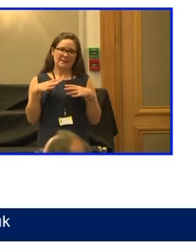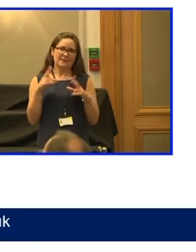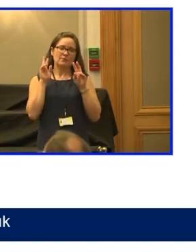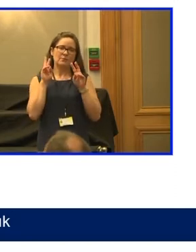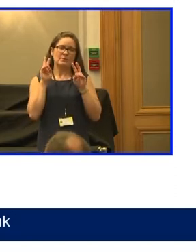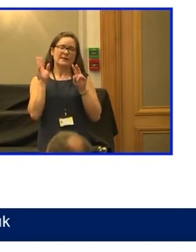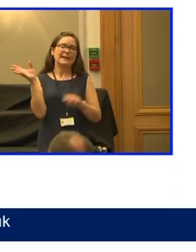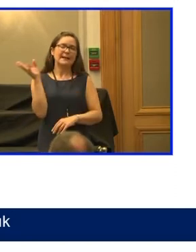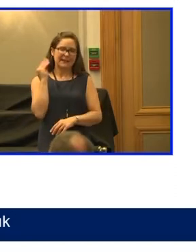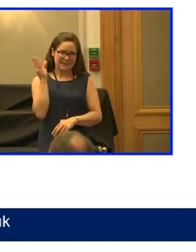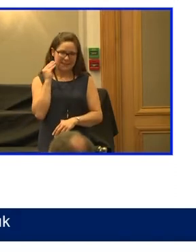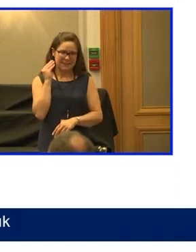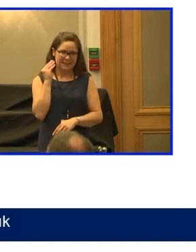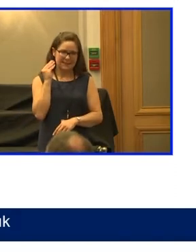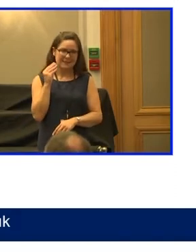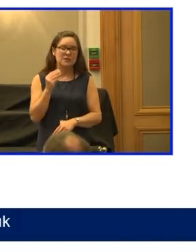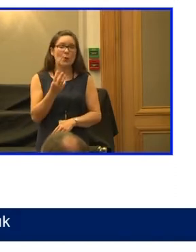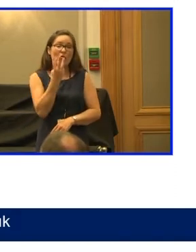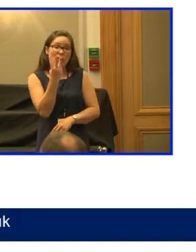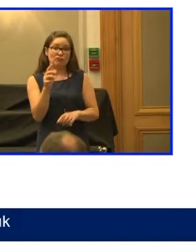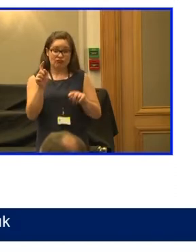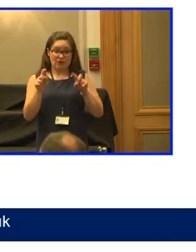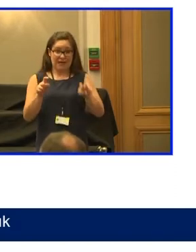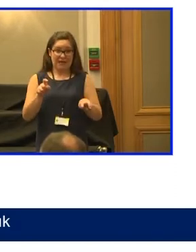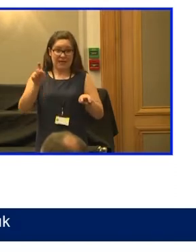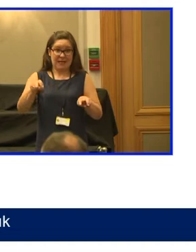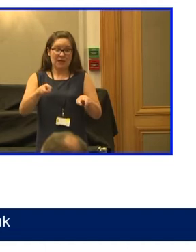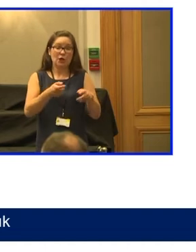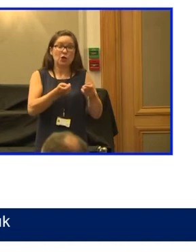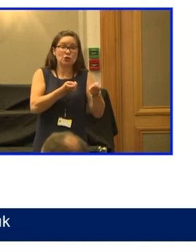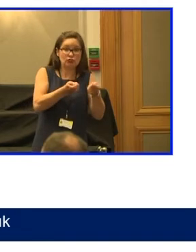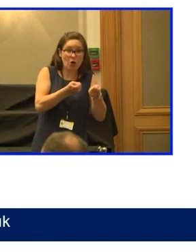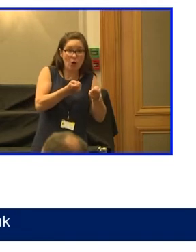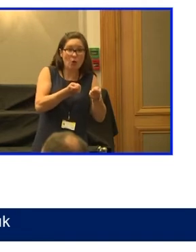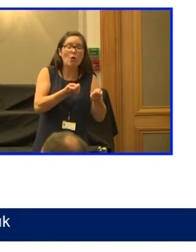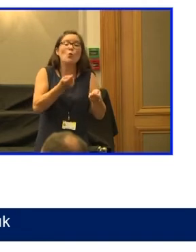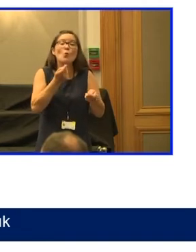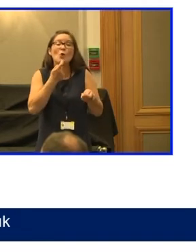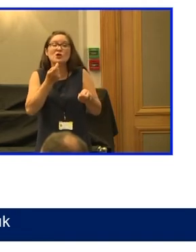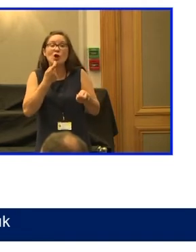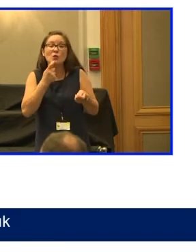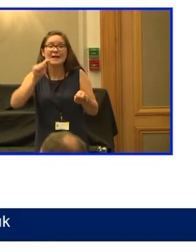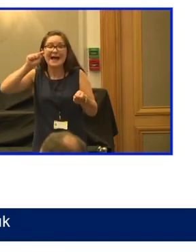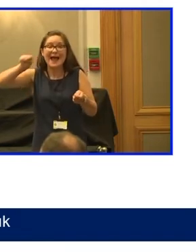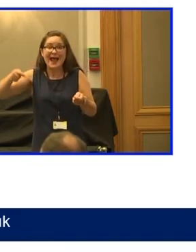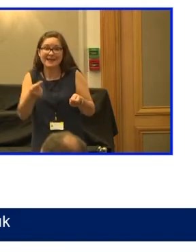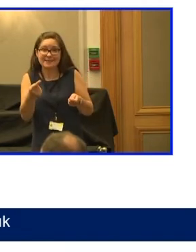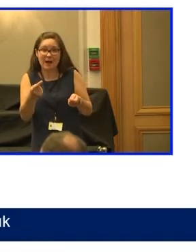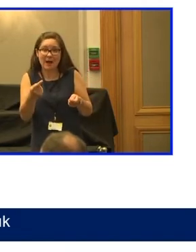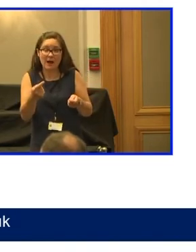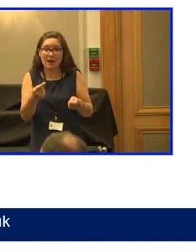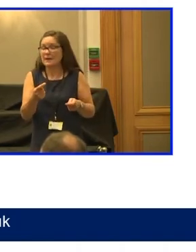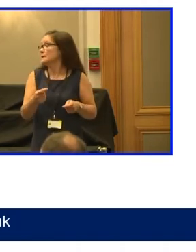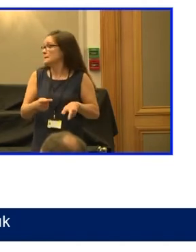the Windows solution is three keys. This is Control, Windows key, and Enter on the keyboard. So,